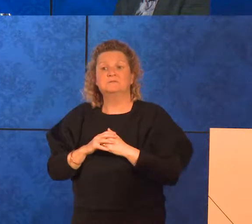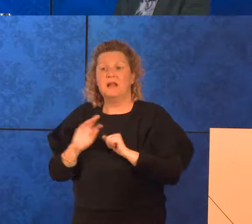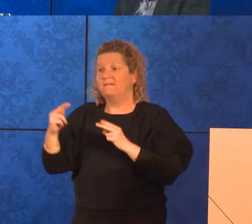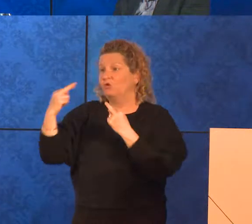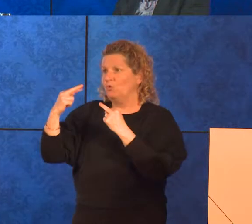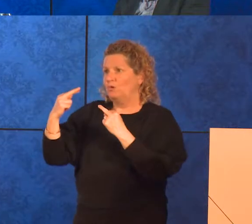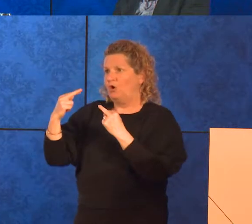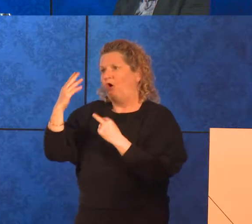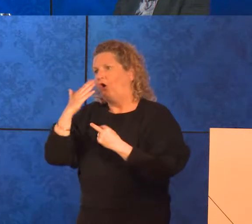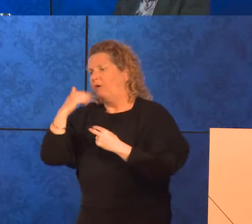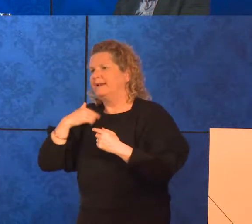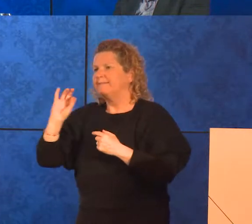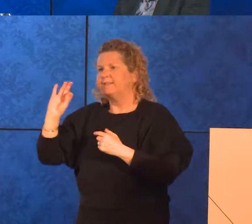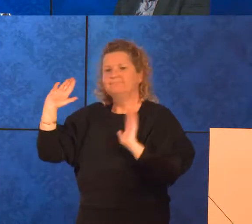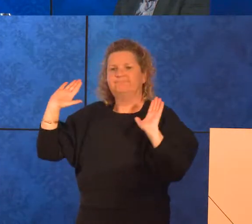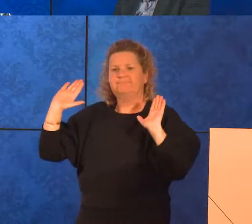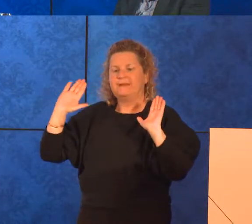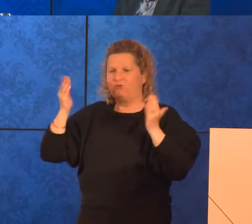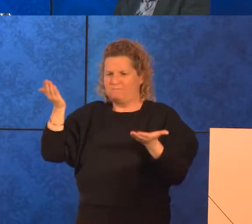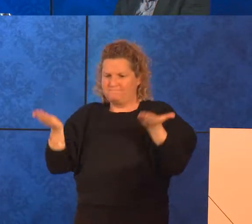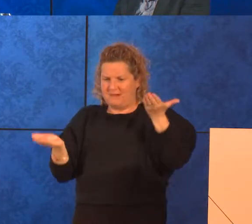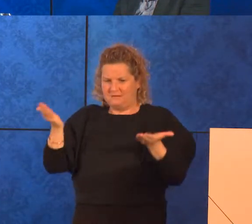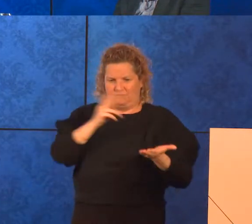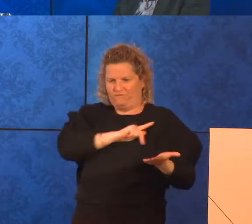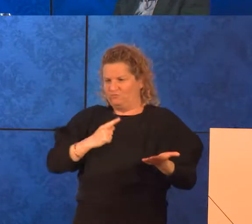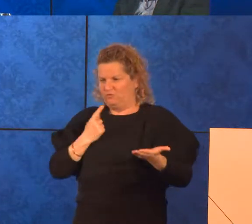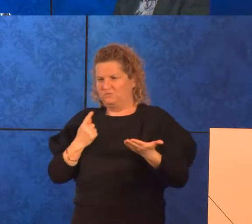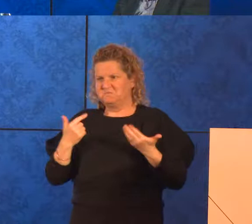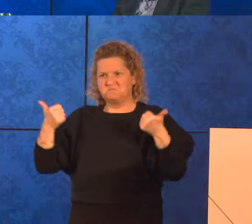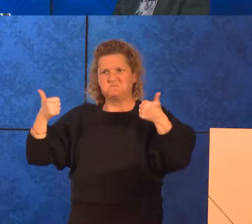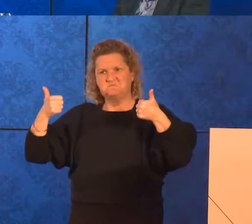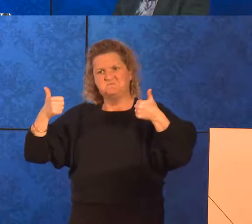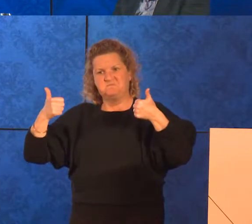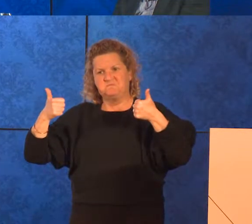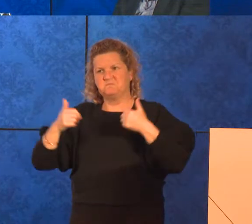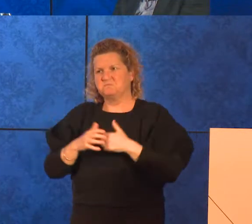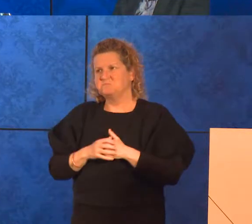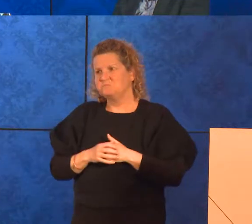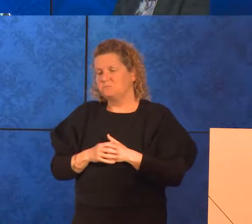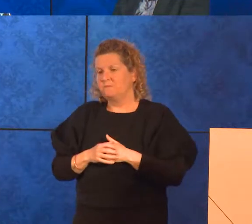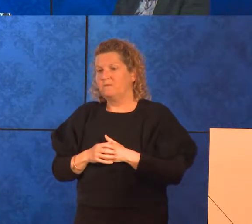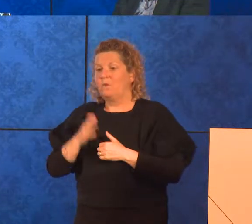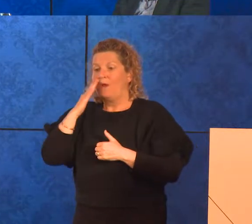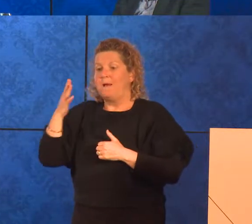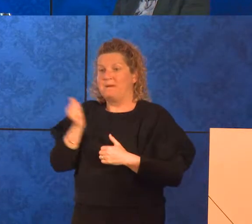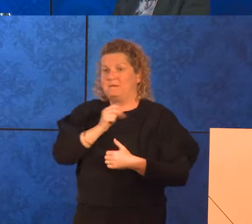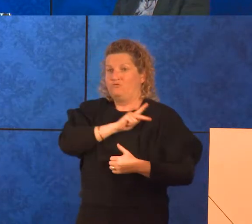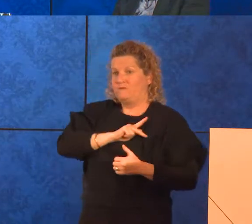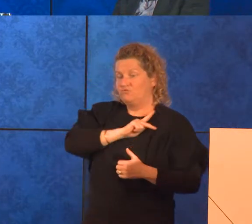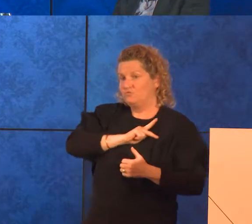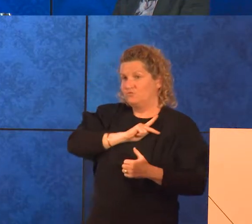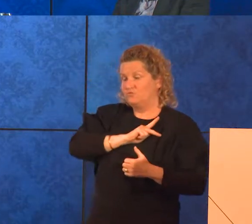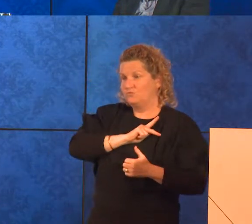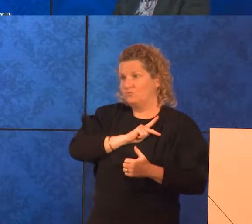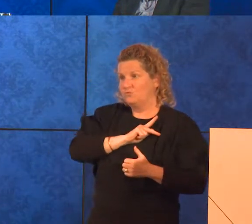differently, so I sort of was able to balance it quite well. And I think when the time called for it, even in a professional setting, I could say